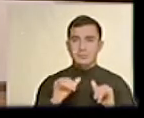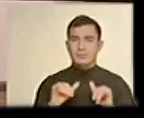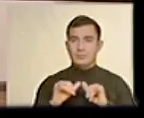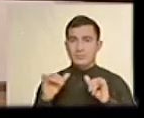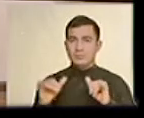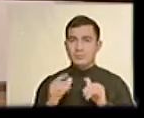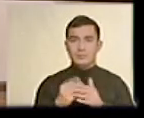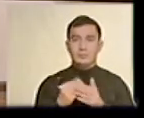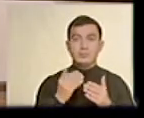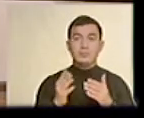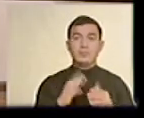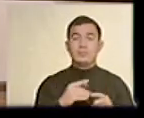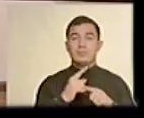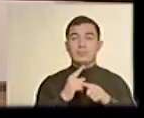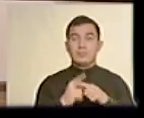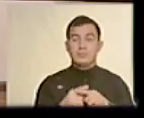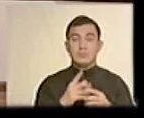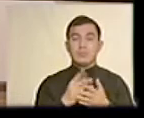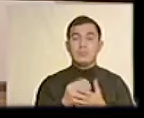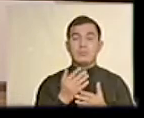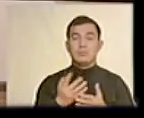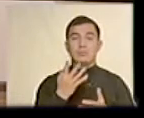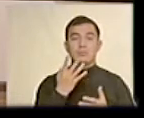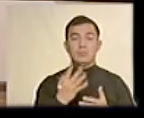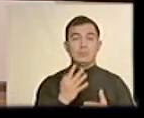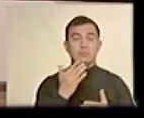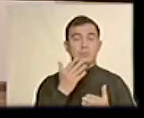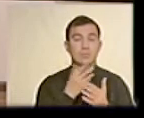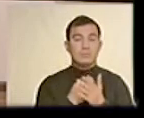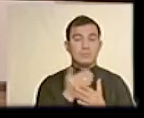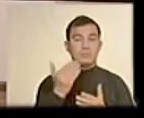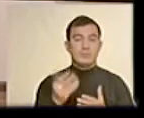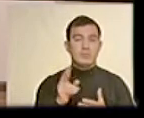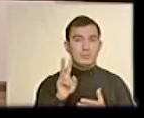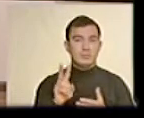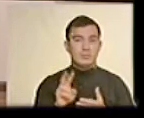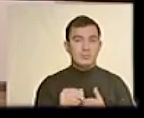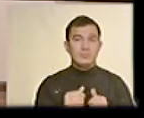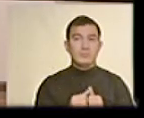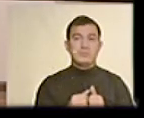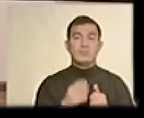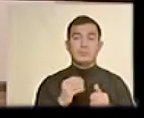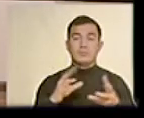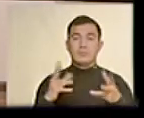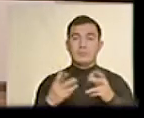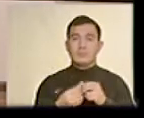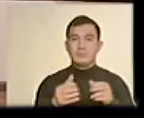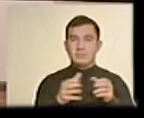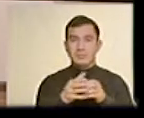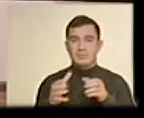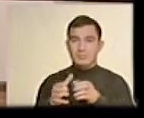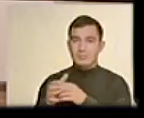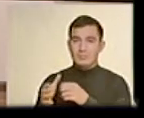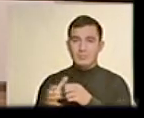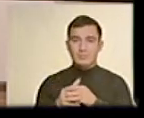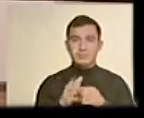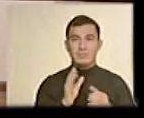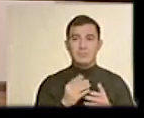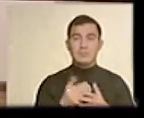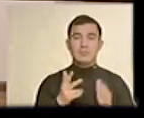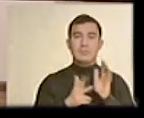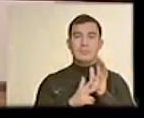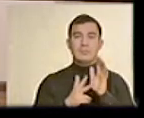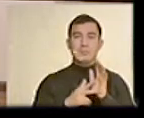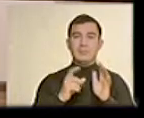ifodamiz. Keyin esa plus 4 ni kvadrati. Mana 4 ni kvadratini yozib oldik. Endi ixchamlab qo'yishimiz kerak. O'rtada 8x